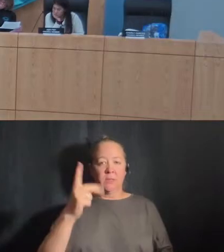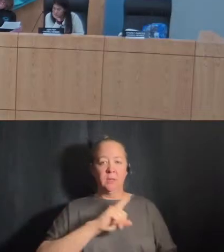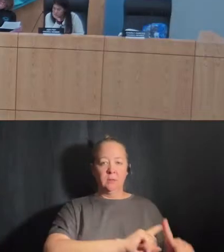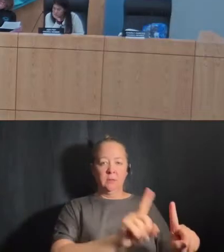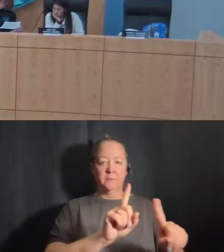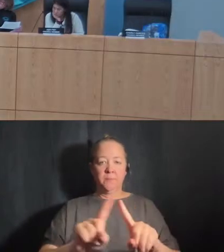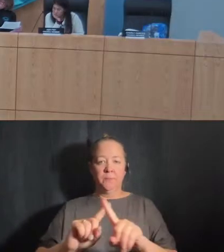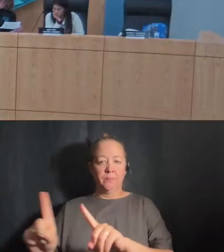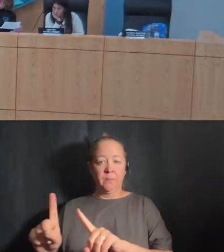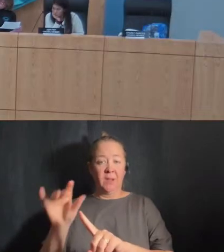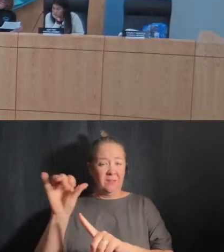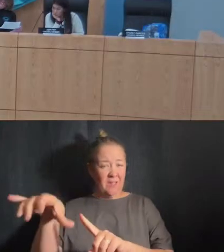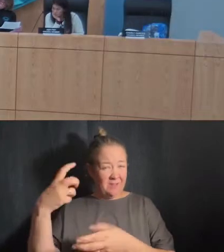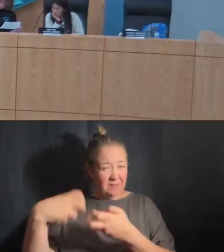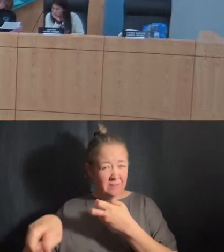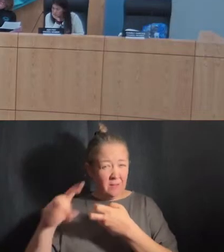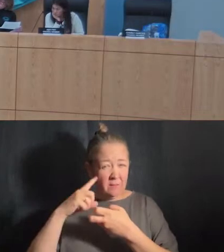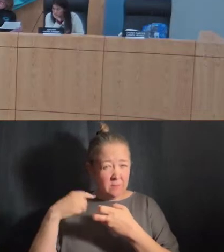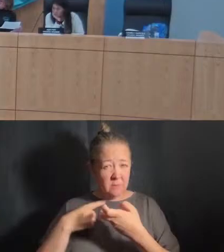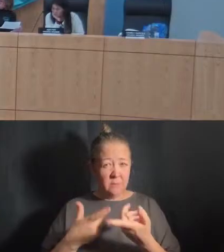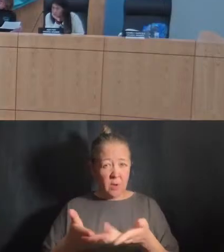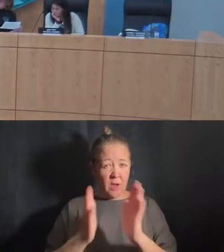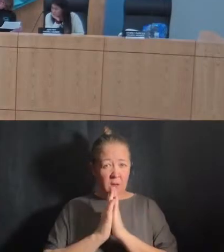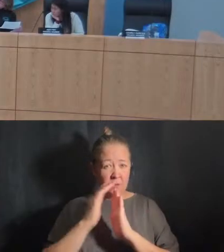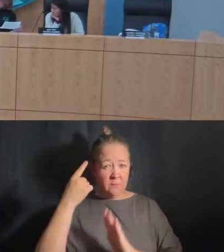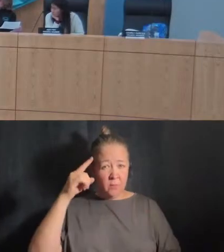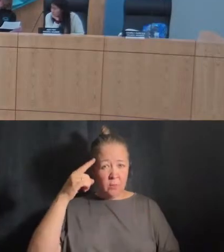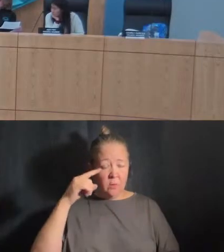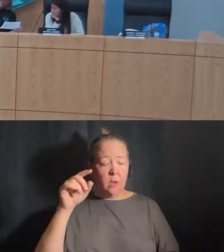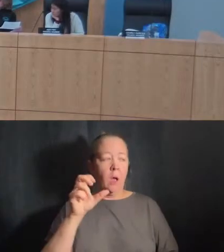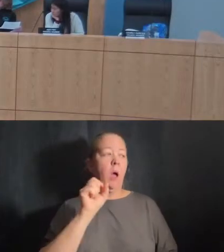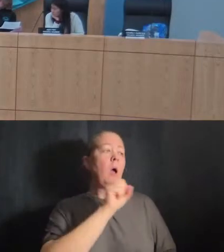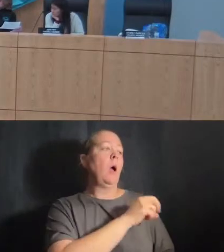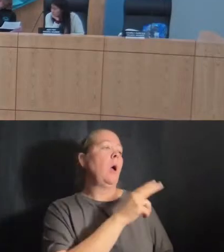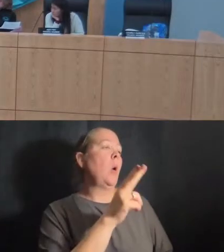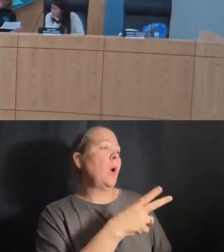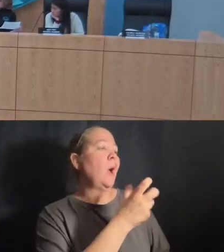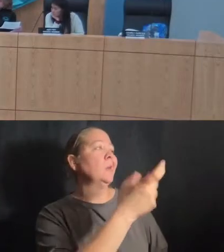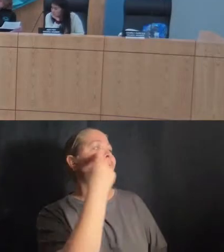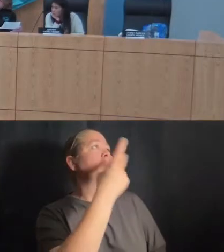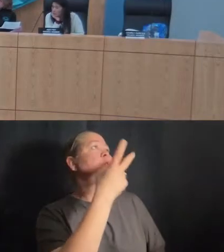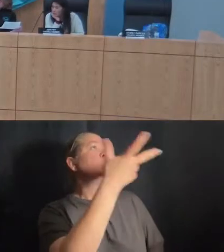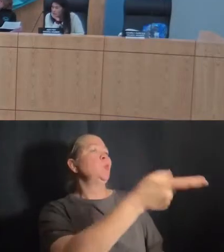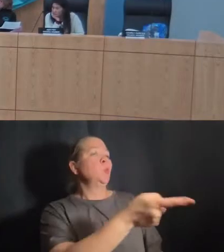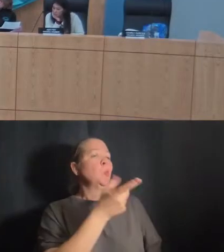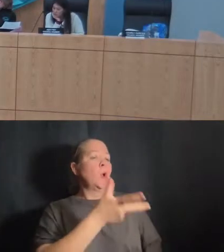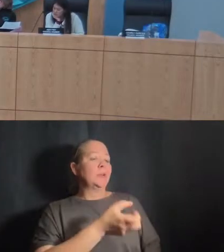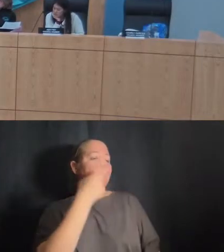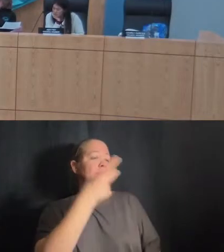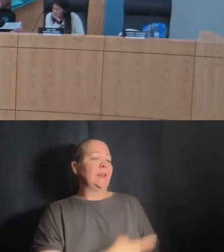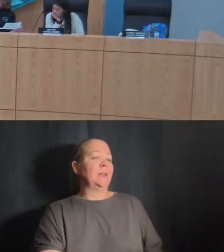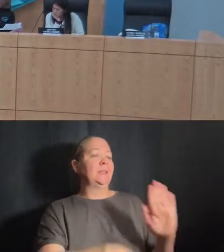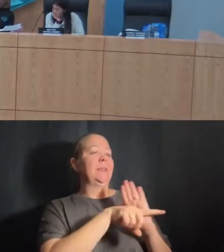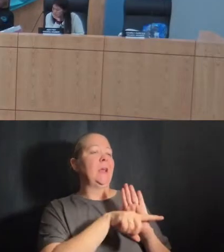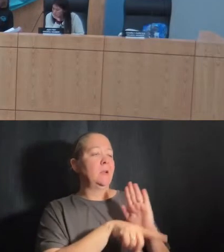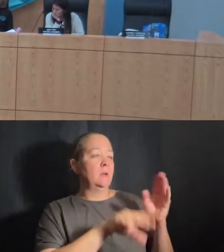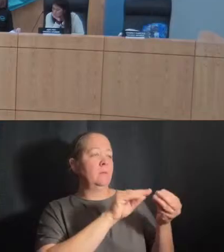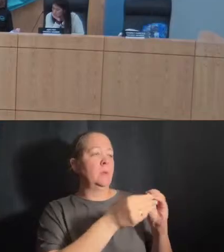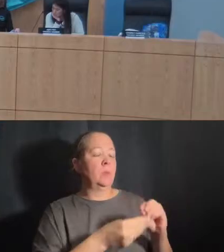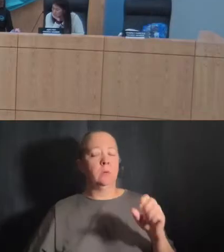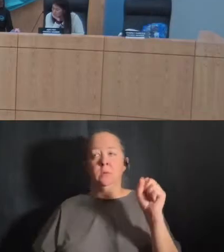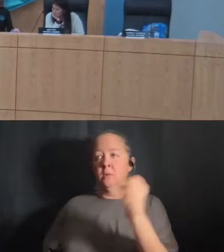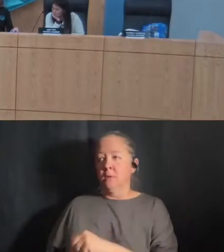that a hard task to do that? Even at. Oh, I see. You want to see the negative number. Right. Okay. Well,